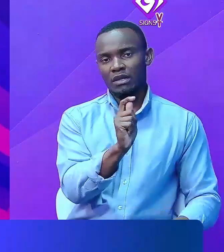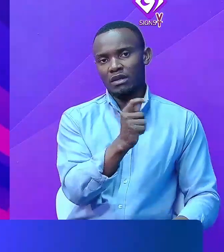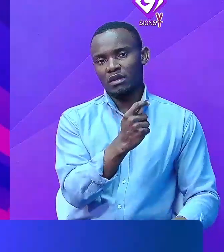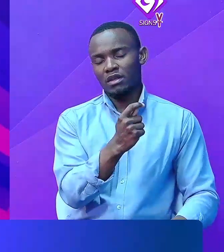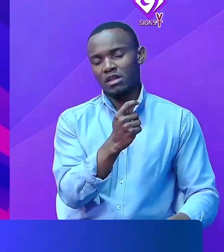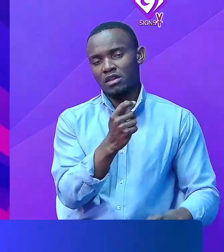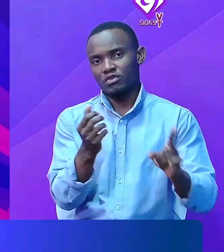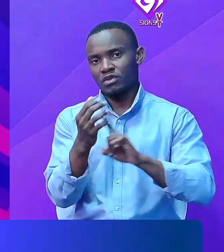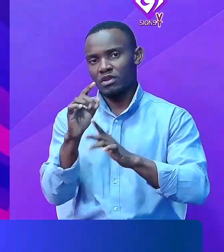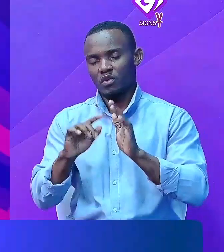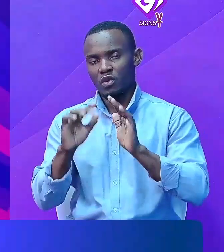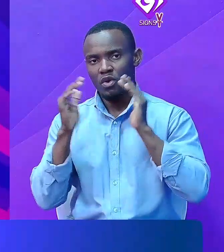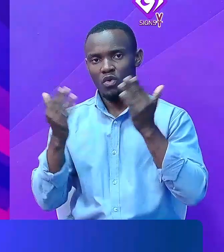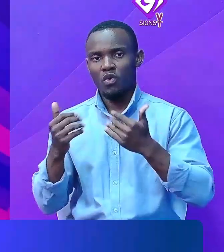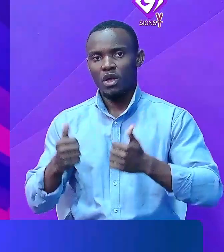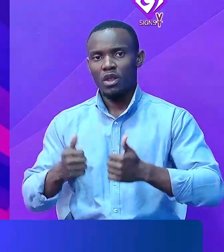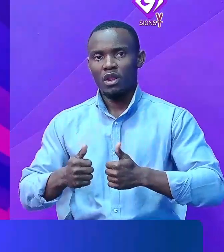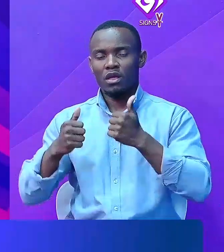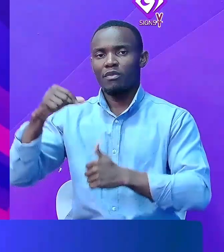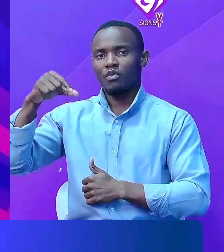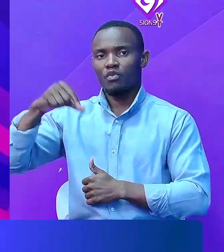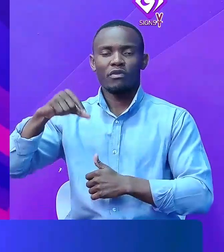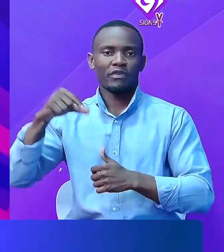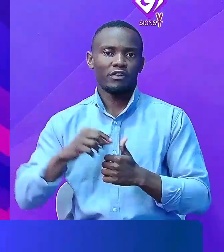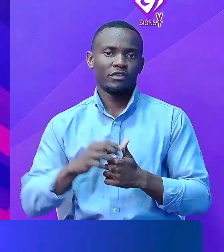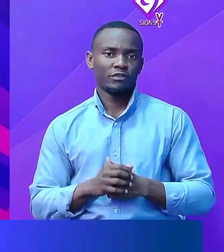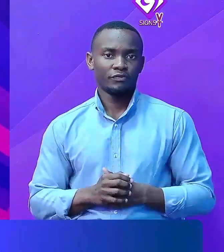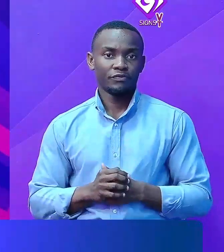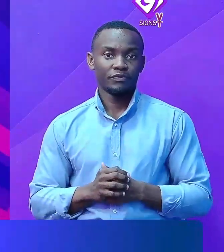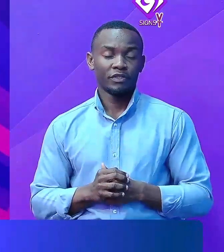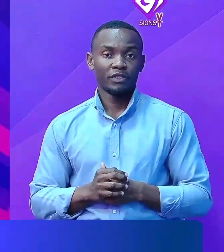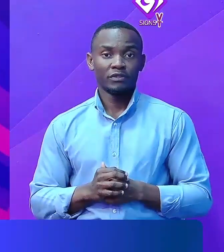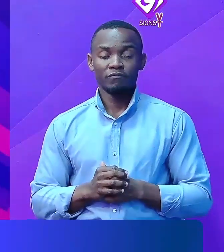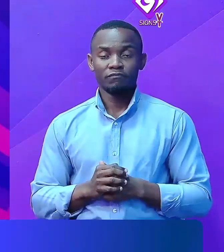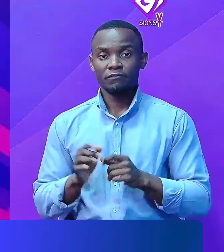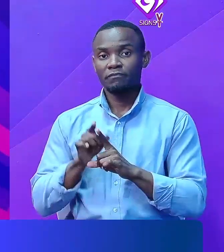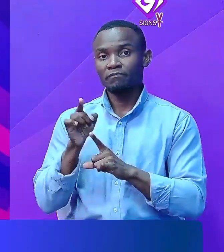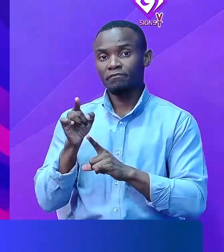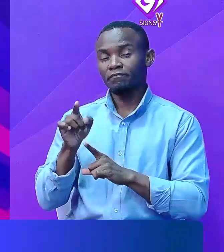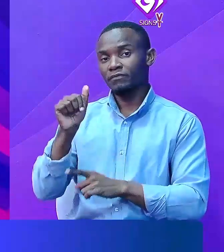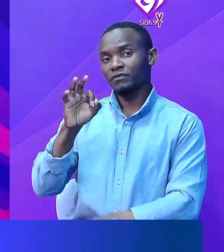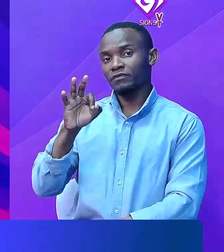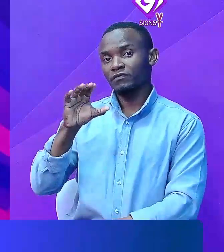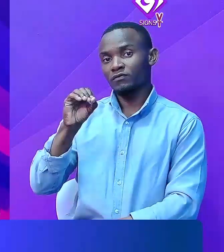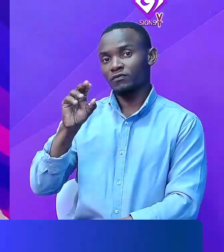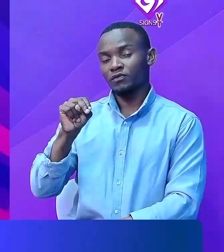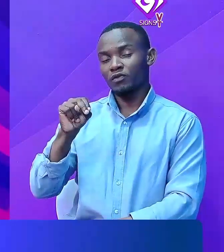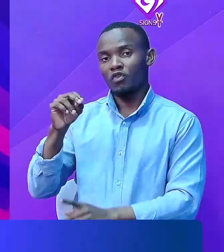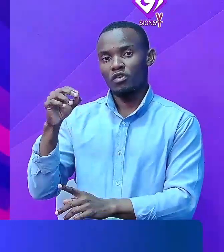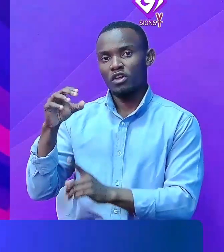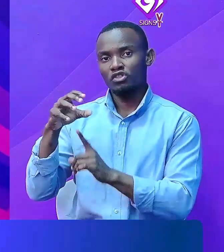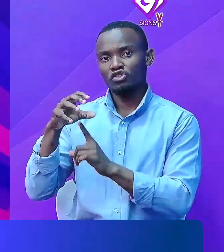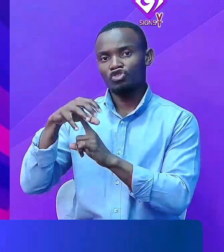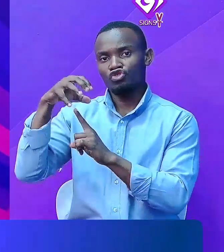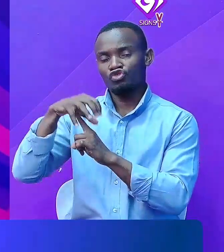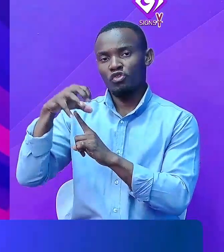World Cup qualification. And reigning Africa Cup of Nations AFCON champions Ivory Coast sealed